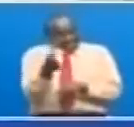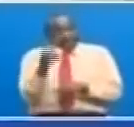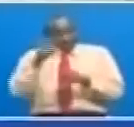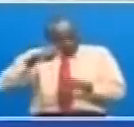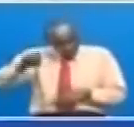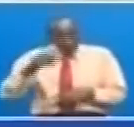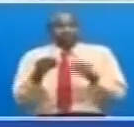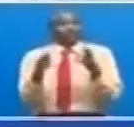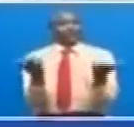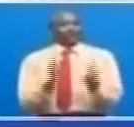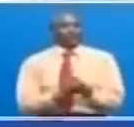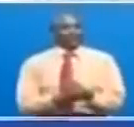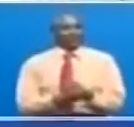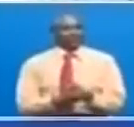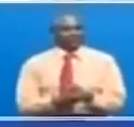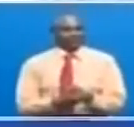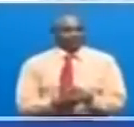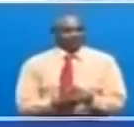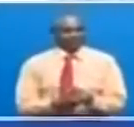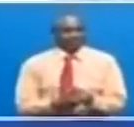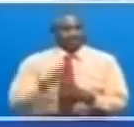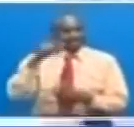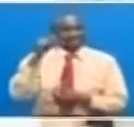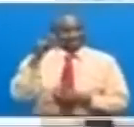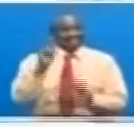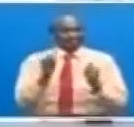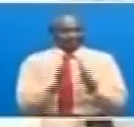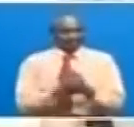will find their way out of the mess. Francis Ontomwa, KTN News, Mombasa.